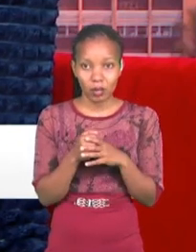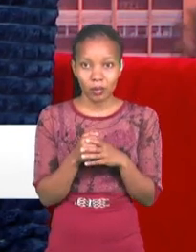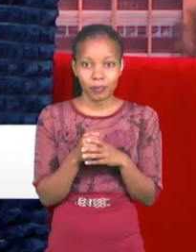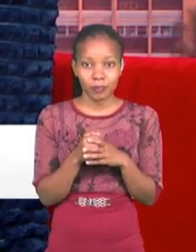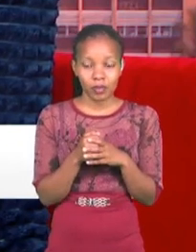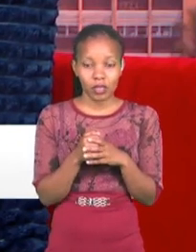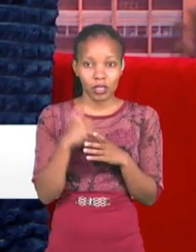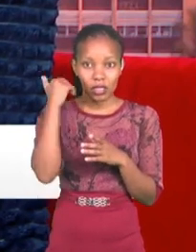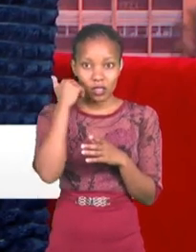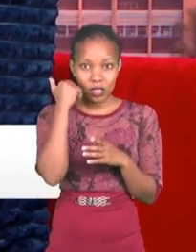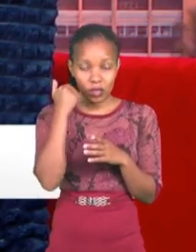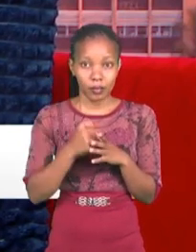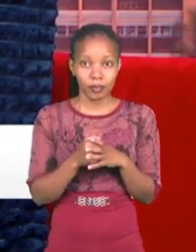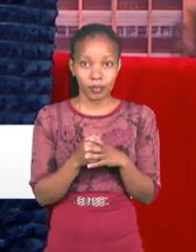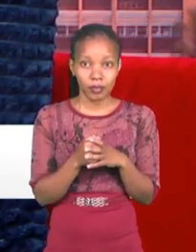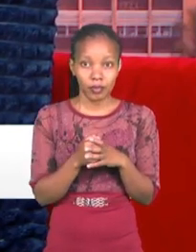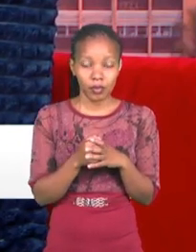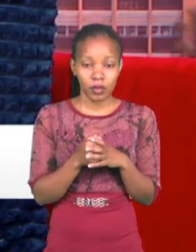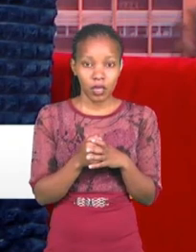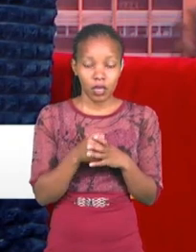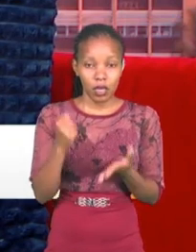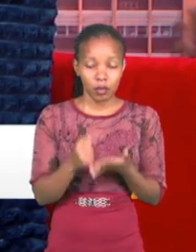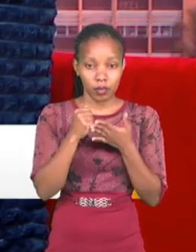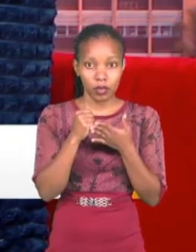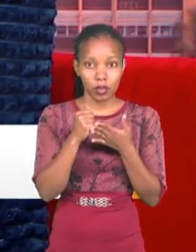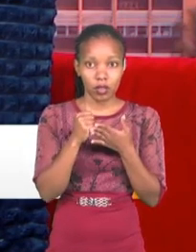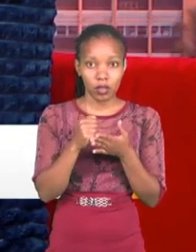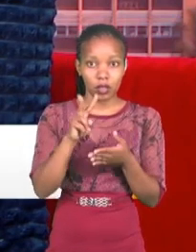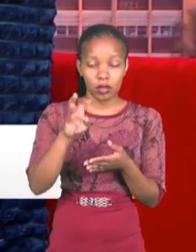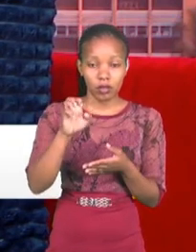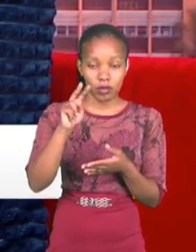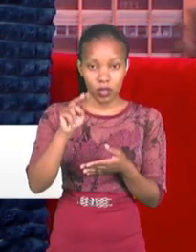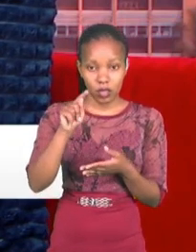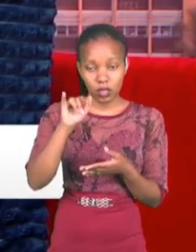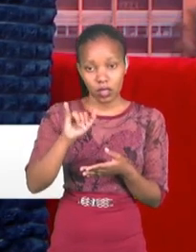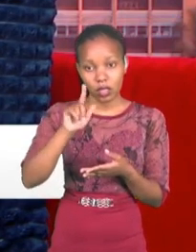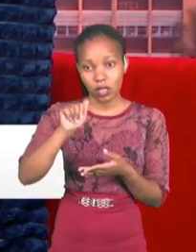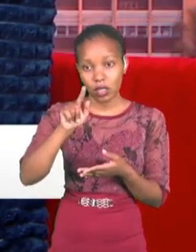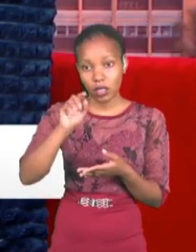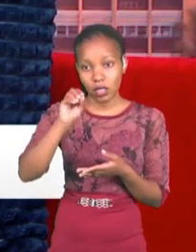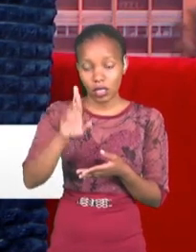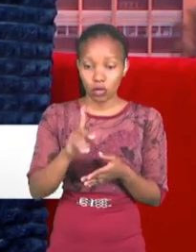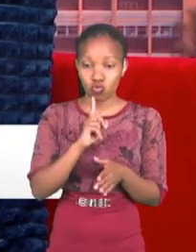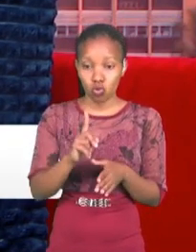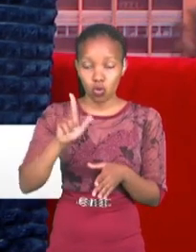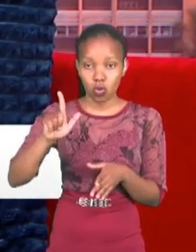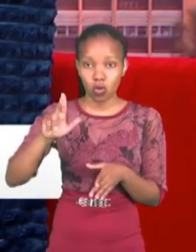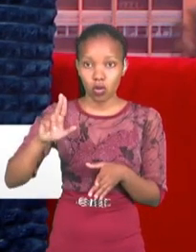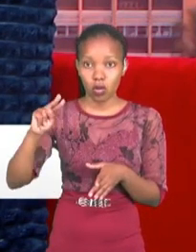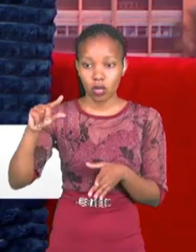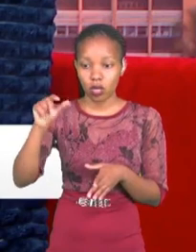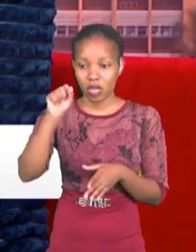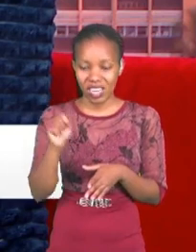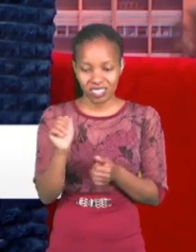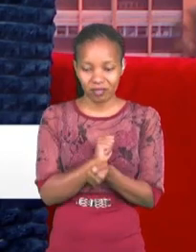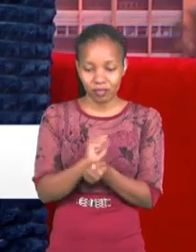dysplasia. Generally, we keep babies on assisted ventilation like ventilator and CPAP. So lungs got injured during